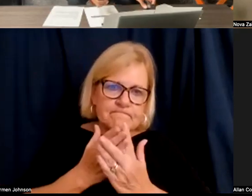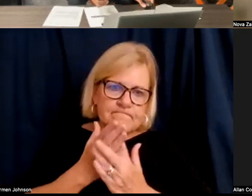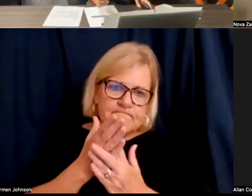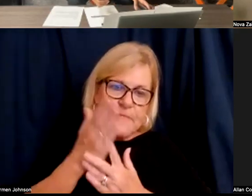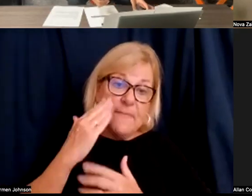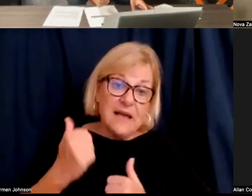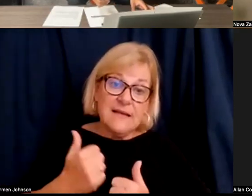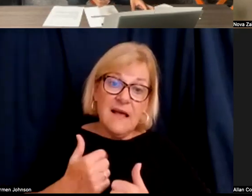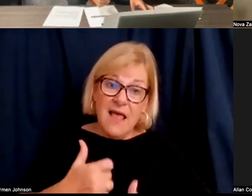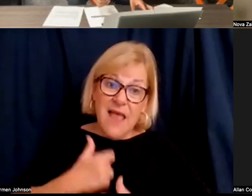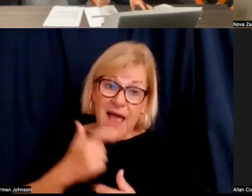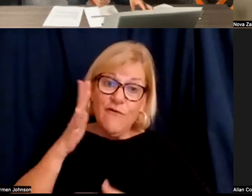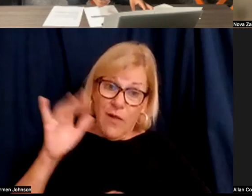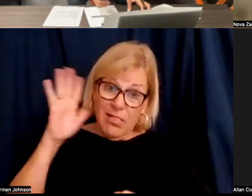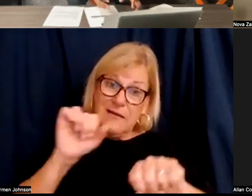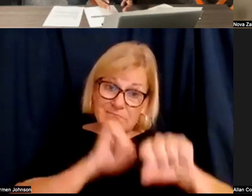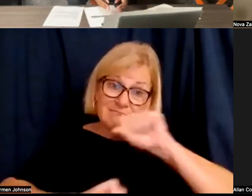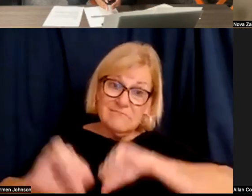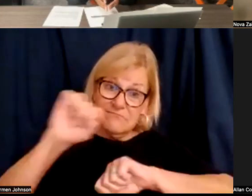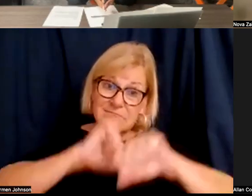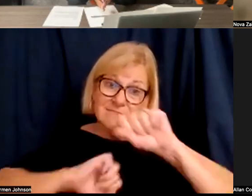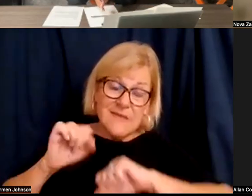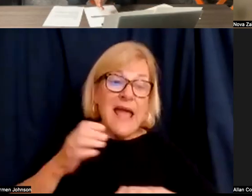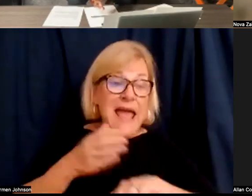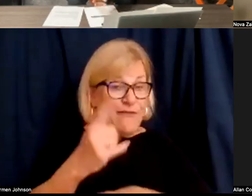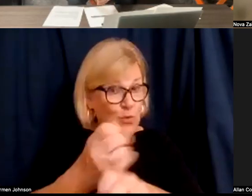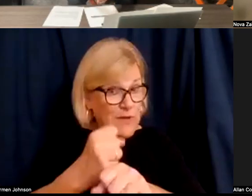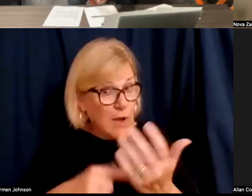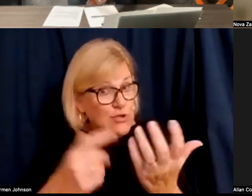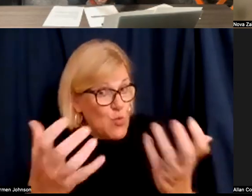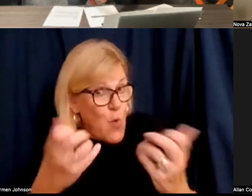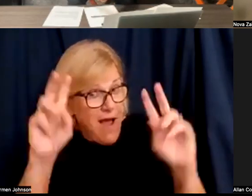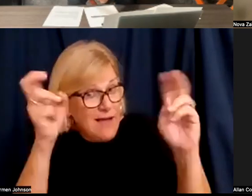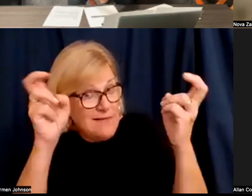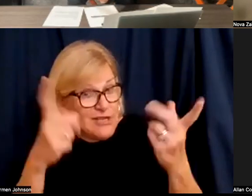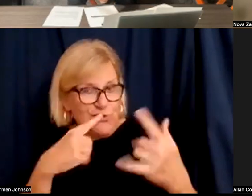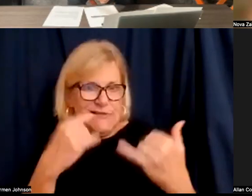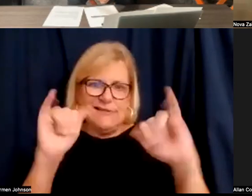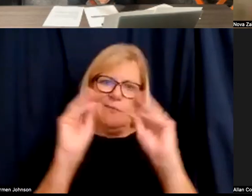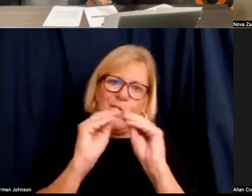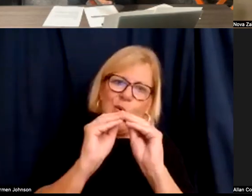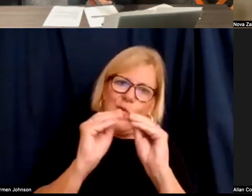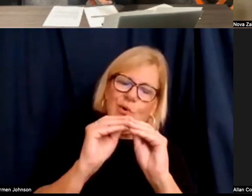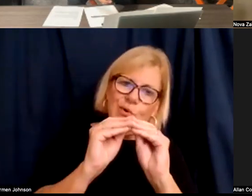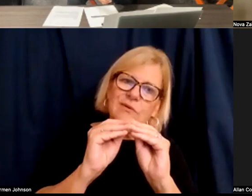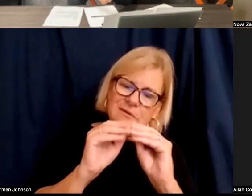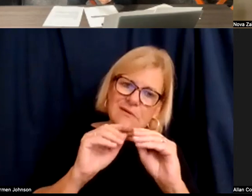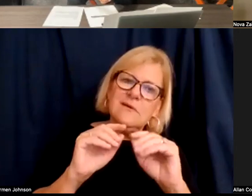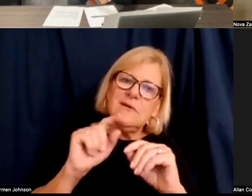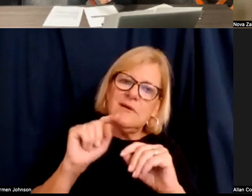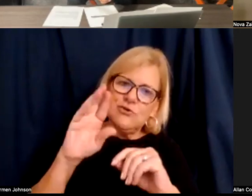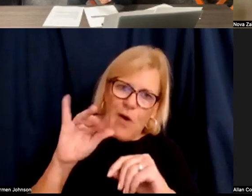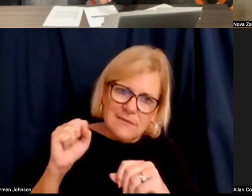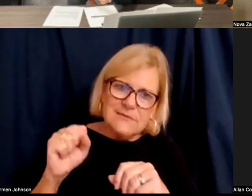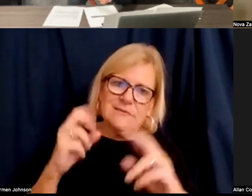know, and even after you get what you want per se, there's still more trials, more